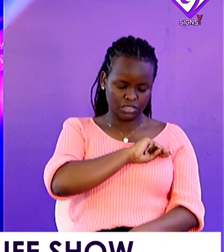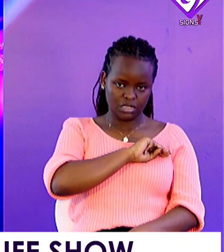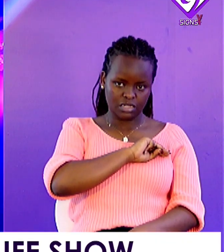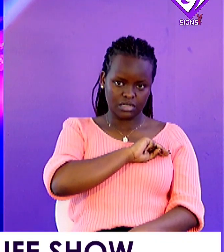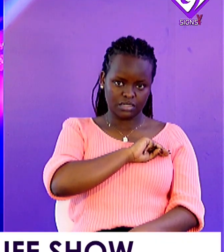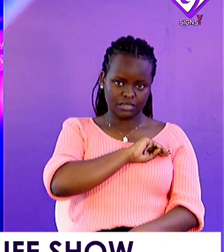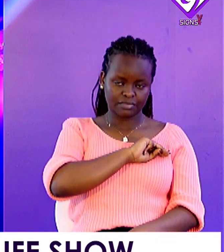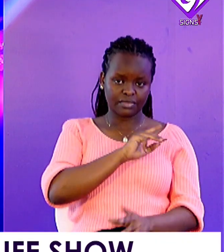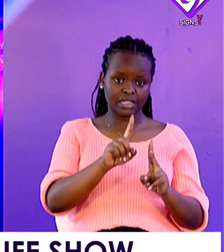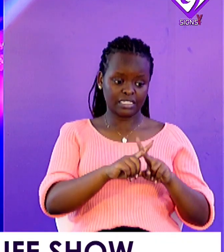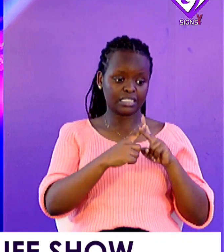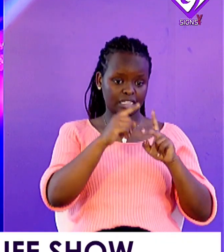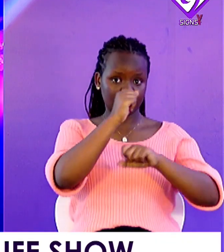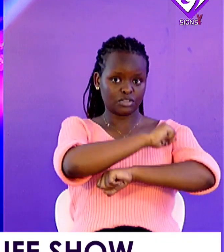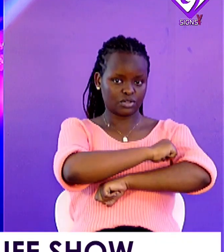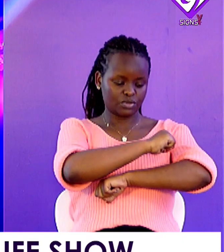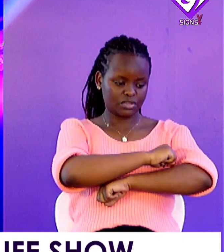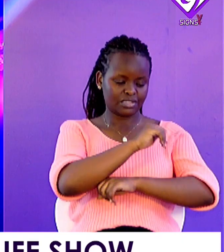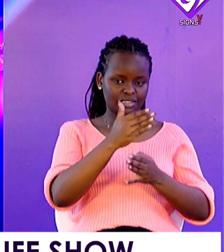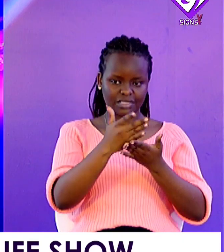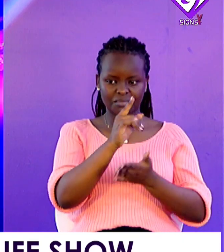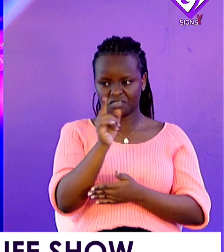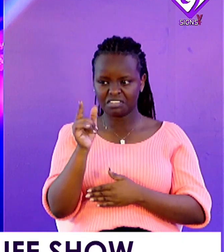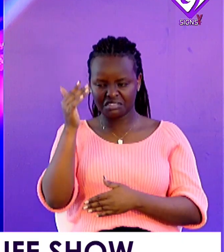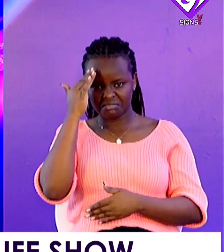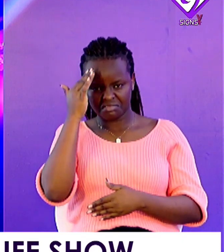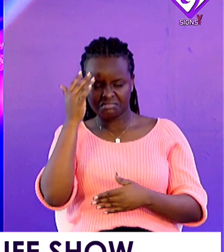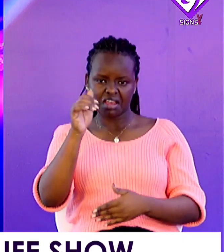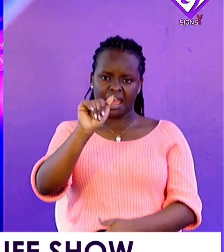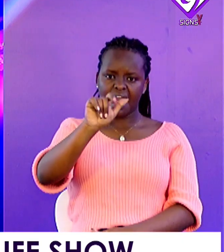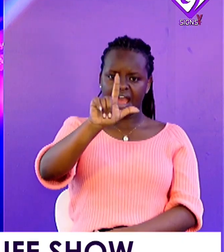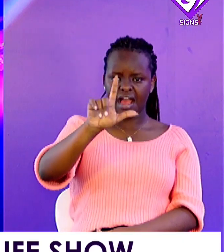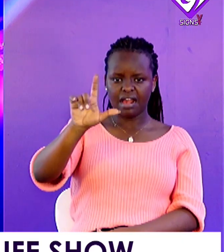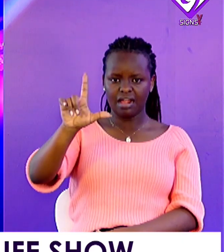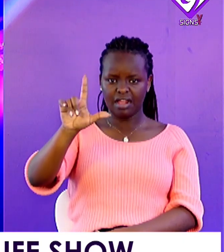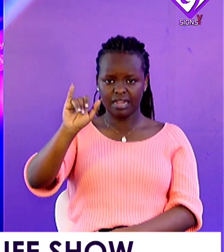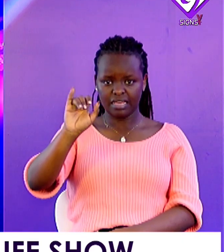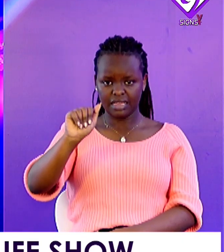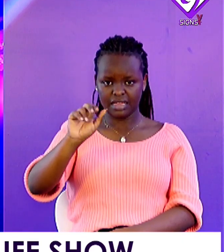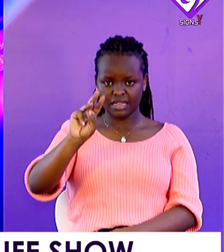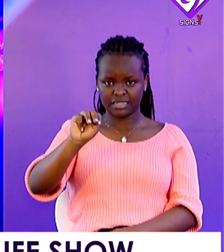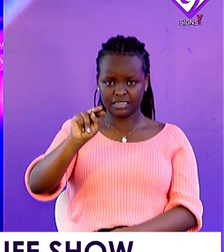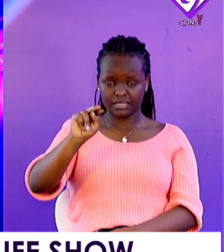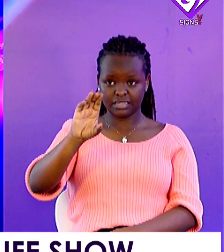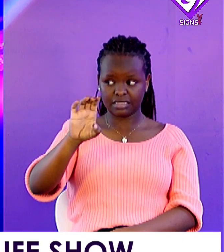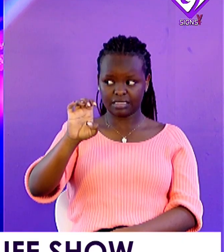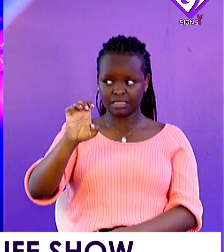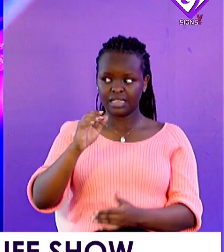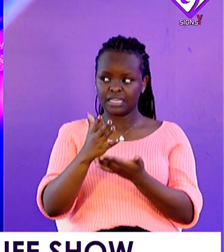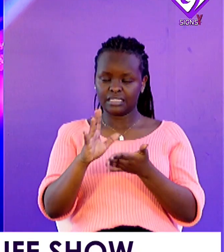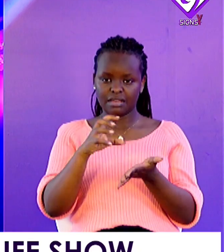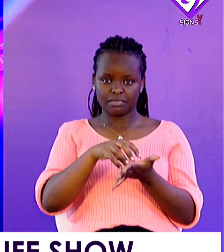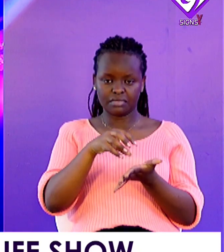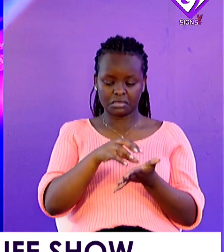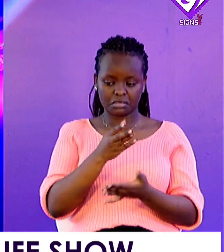missionaries started schools, some of these prestigious schools like Alliance, Right. and some of those settings. But there